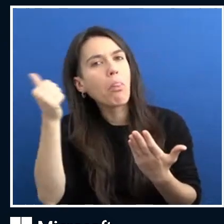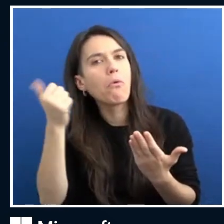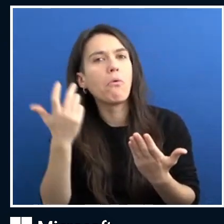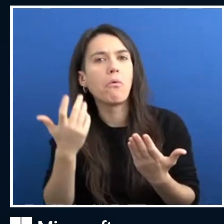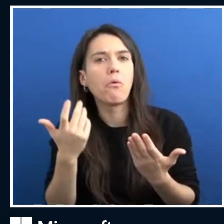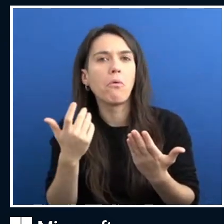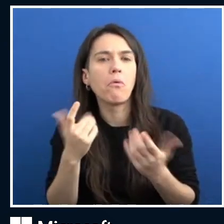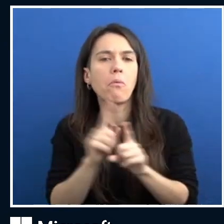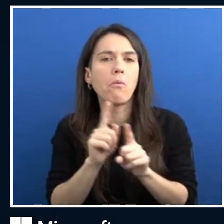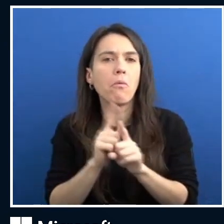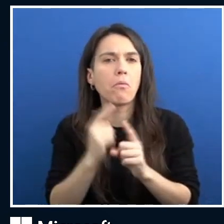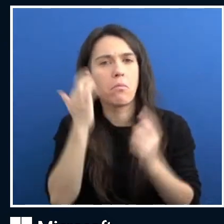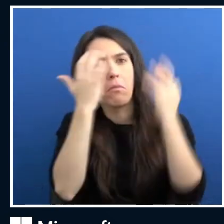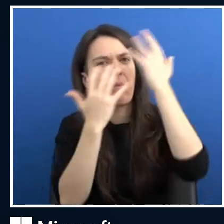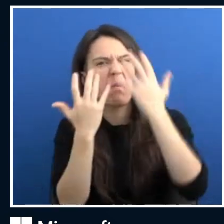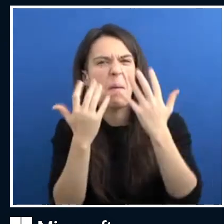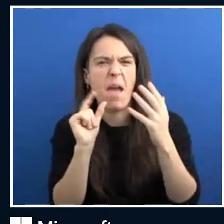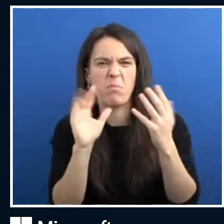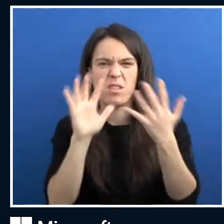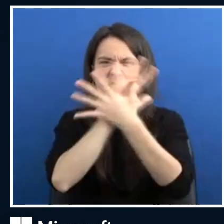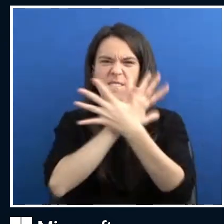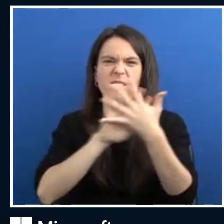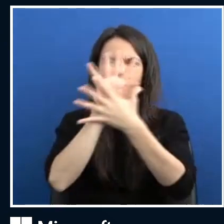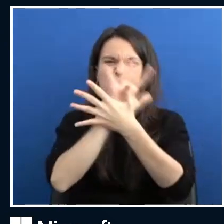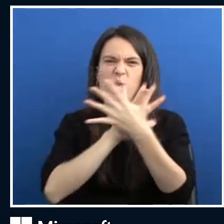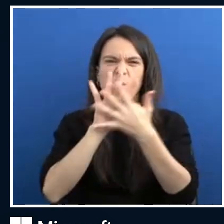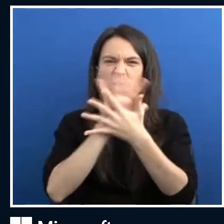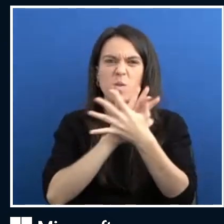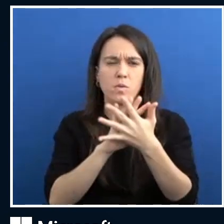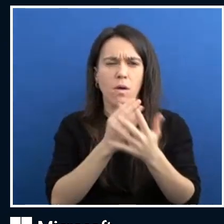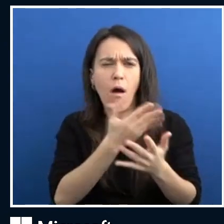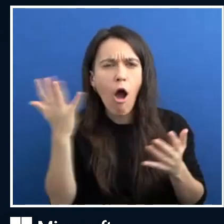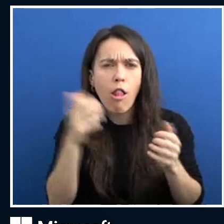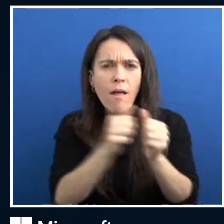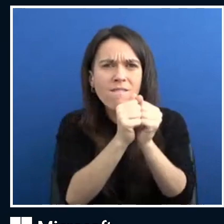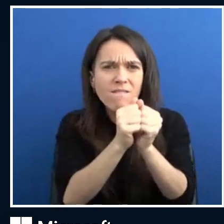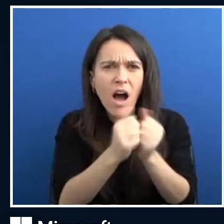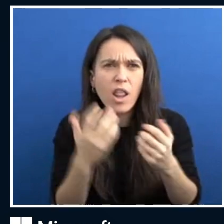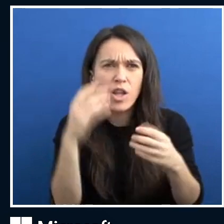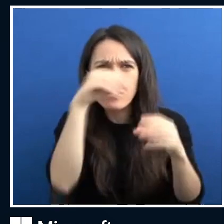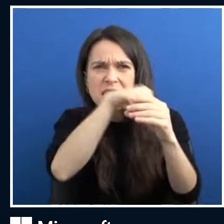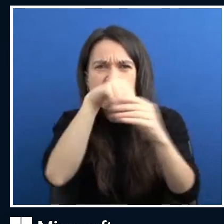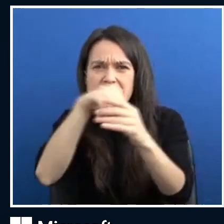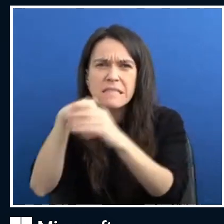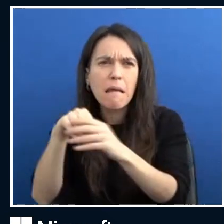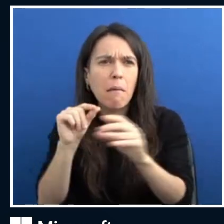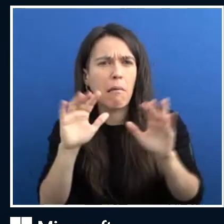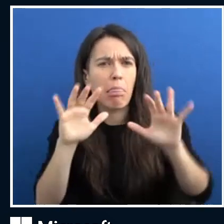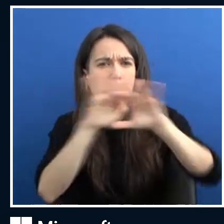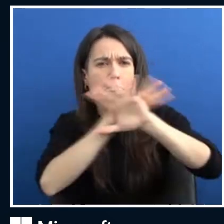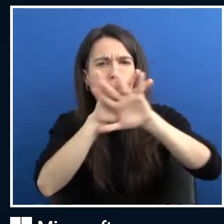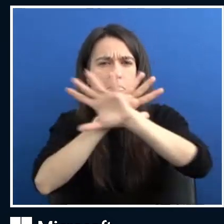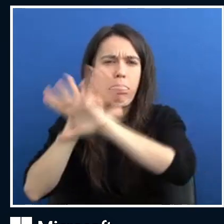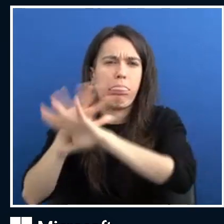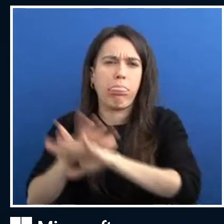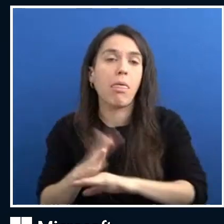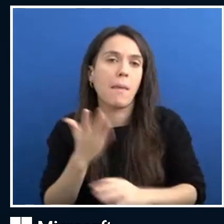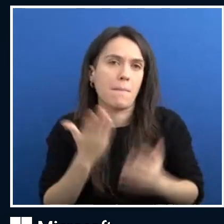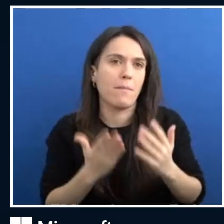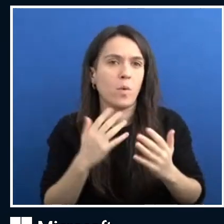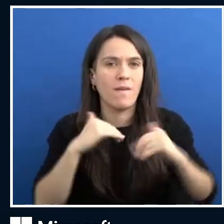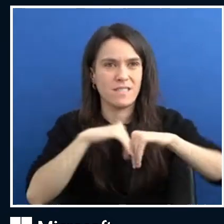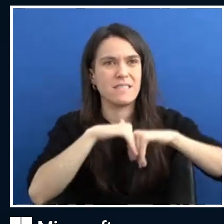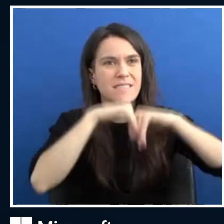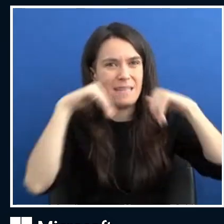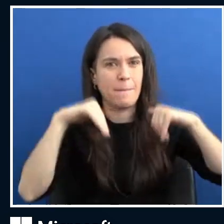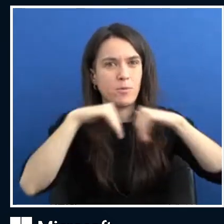I didn't take all of the points. But when we put in all values of like LSTAT and everything together, we realize that this is the minimum, minimum best